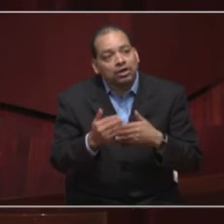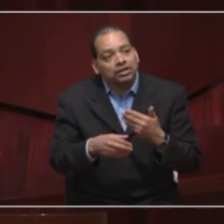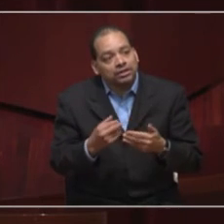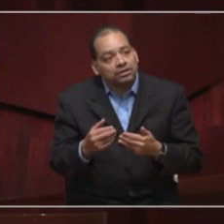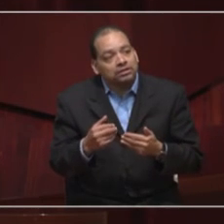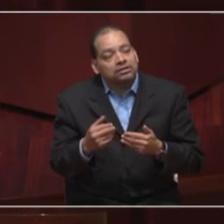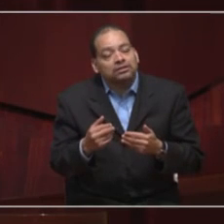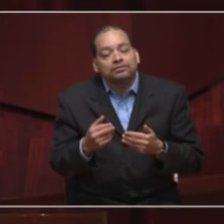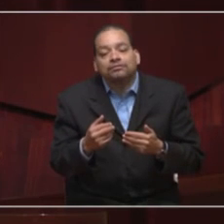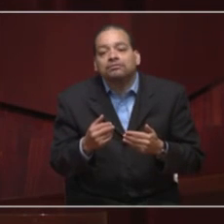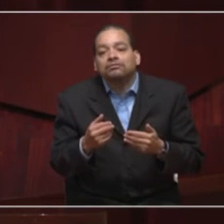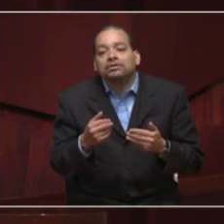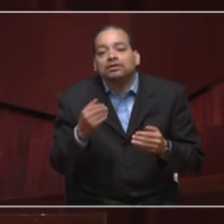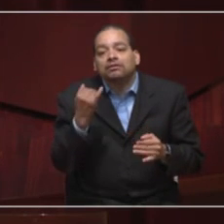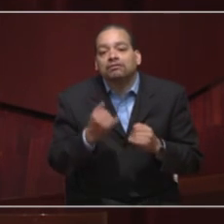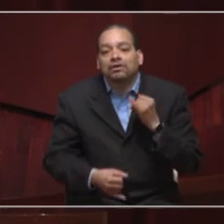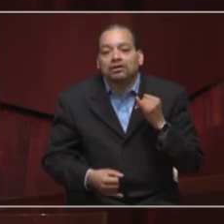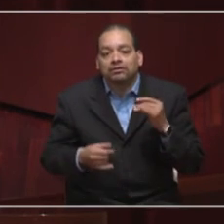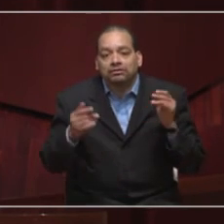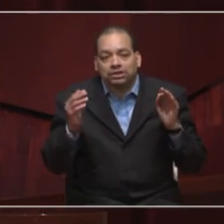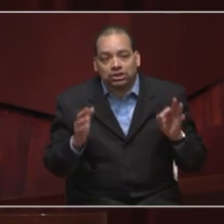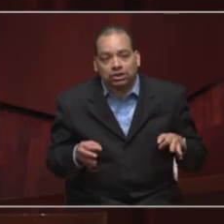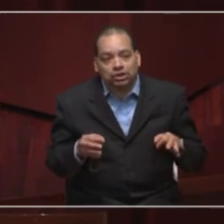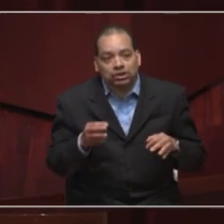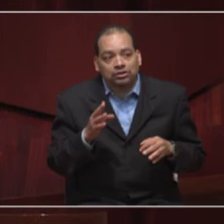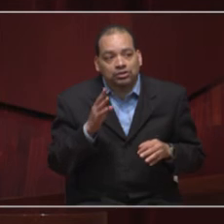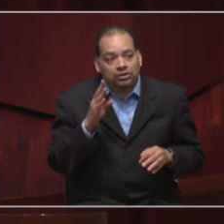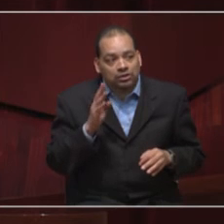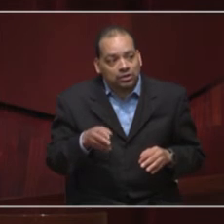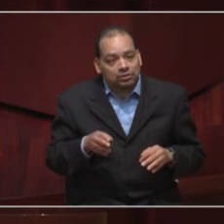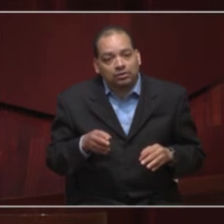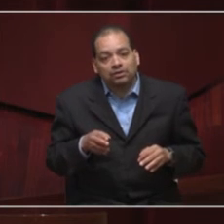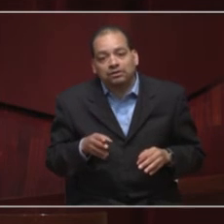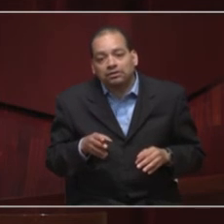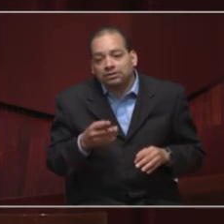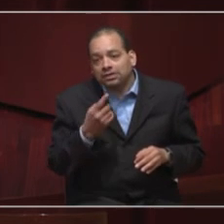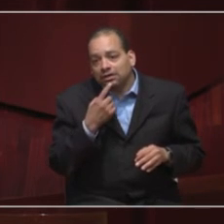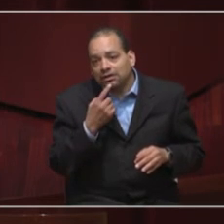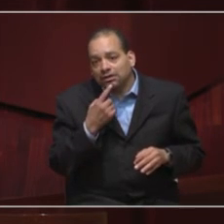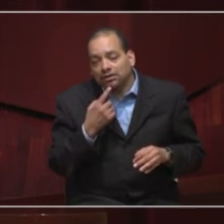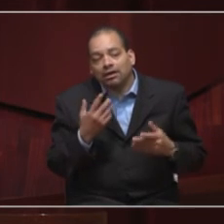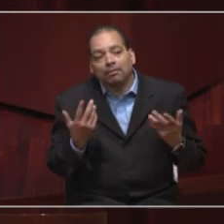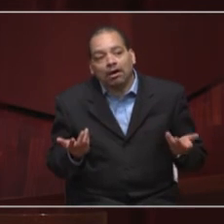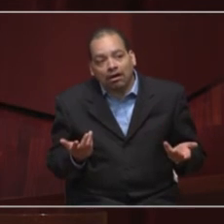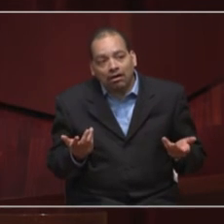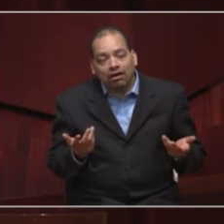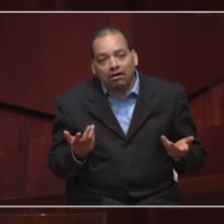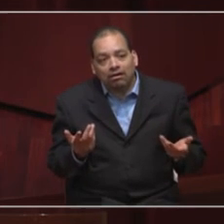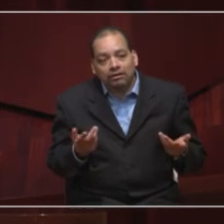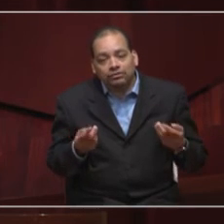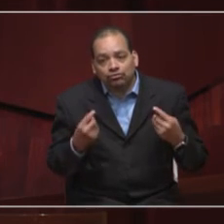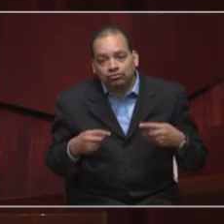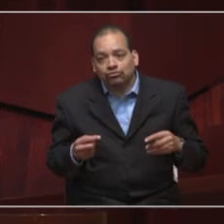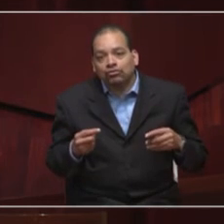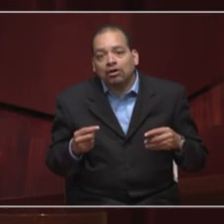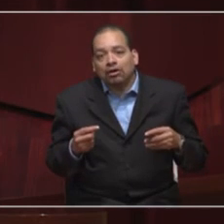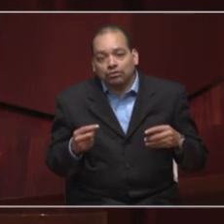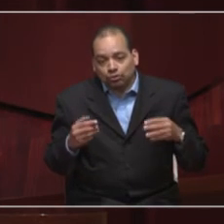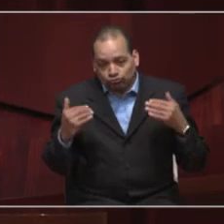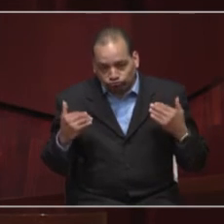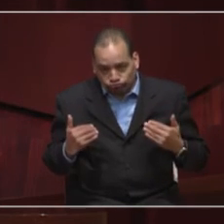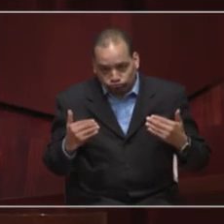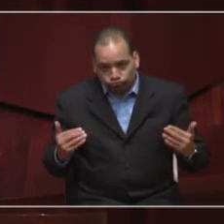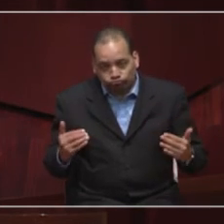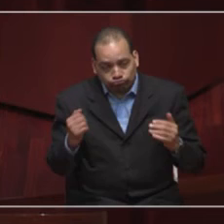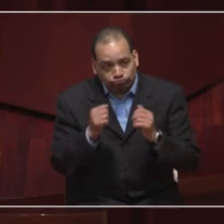we'll make the final decisions, and we'll finally together say, come on, we're going to jump out the airplane together, and we'll move forward.